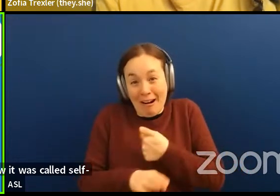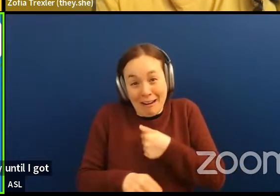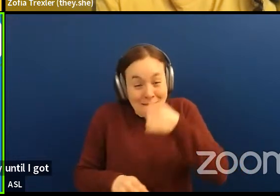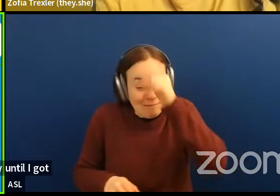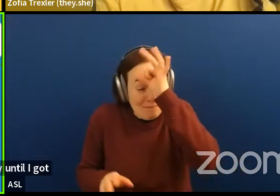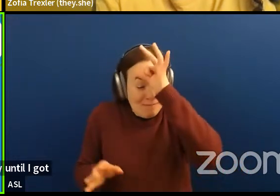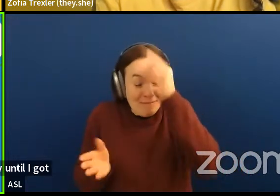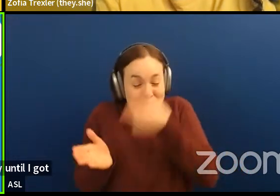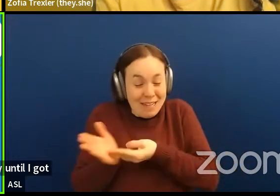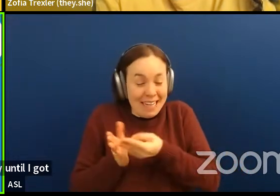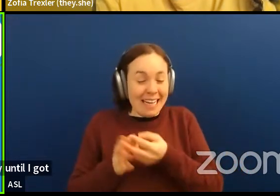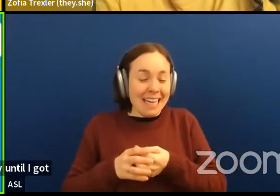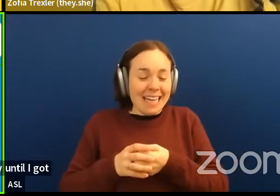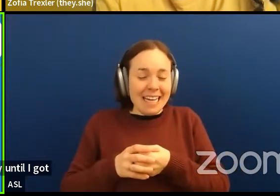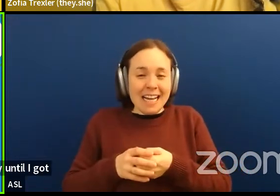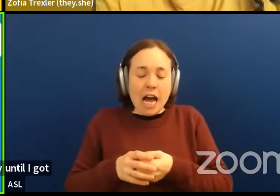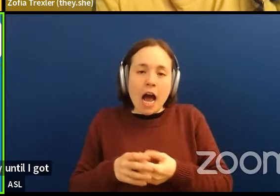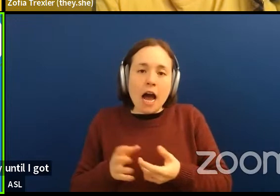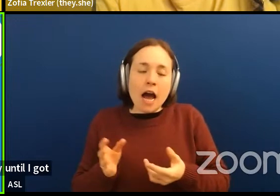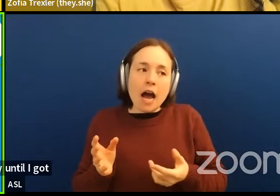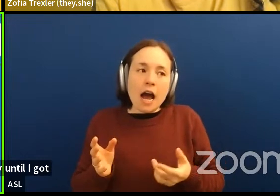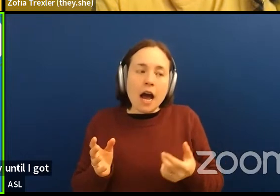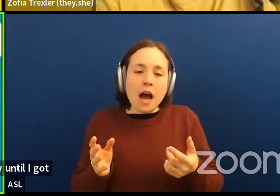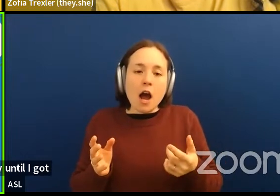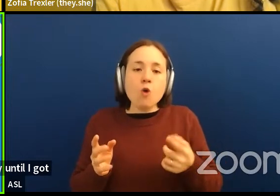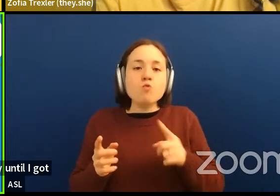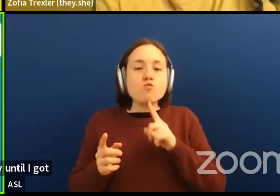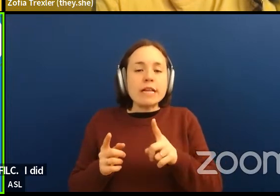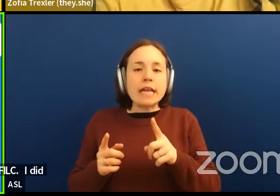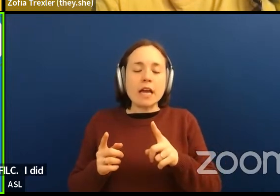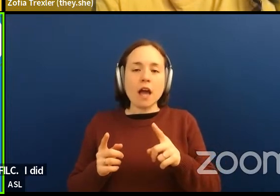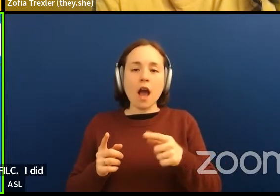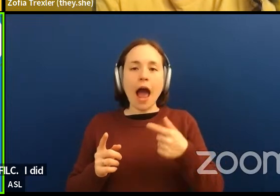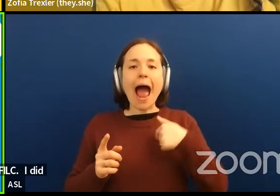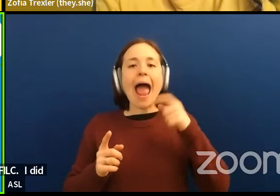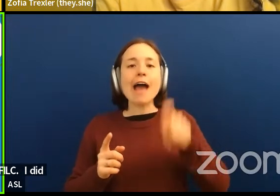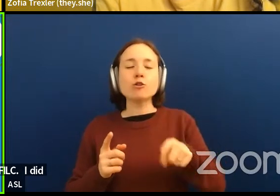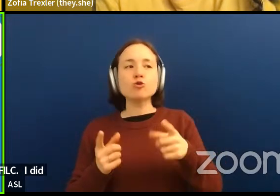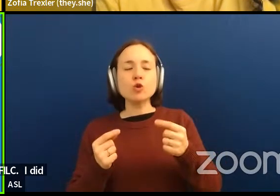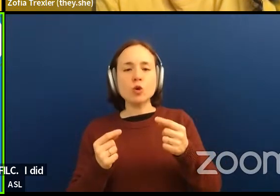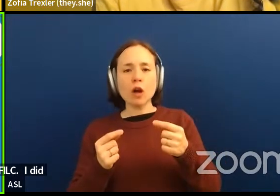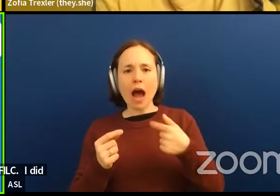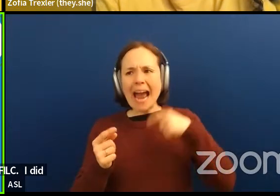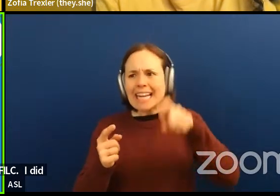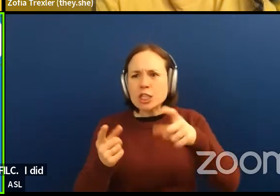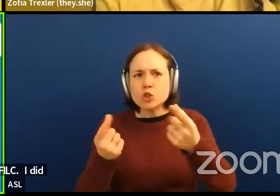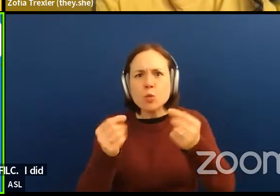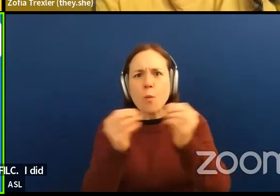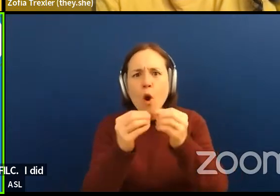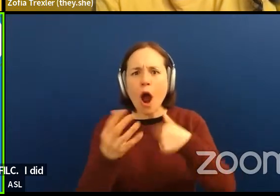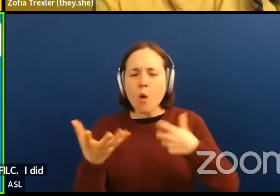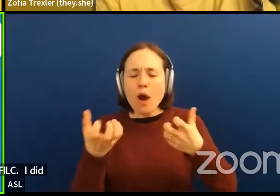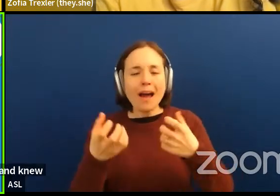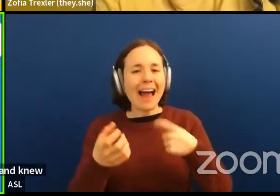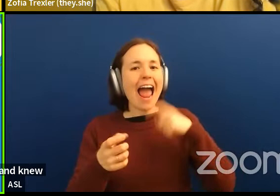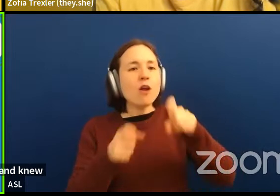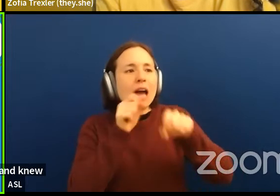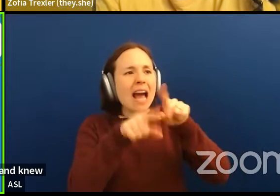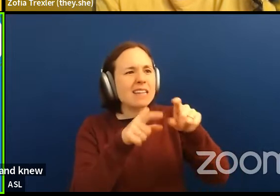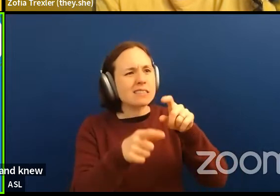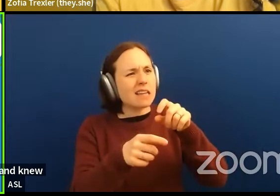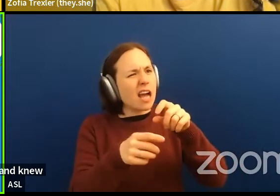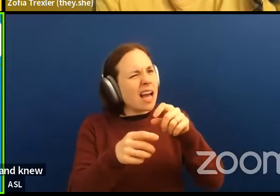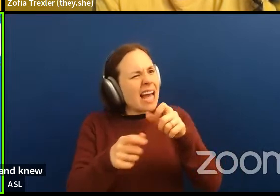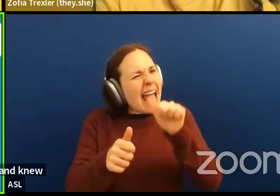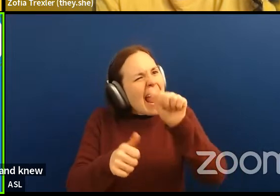Then once I know I needed to do more, I had to start asking for those type of trainings, getting me into ADA, Pacific ADA